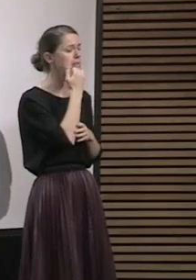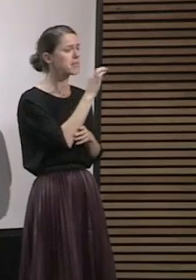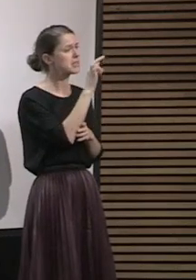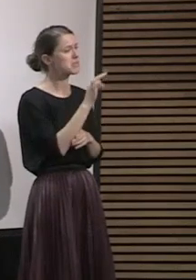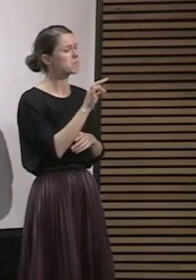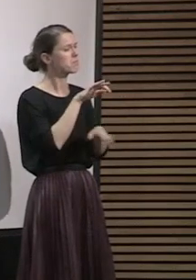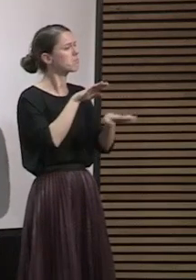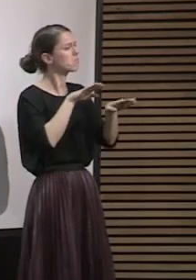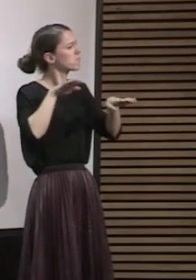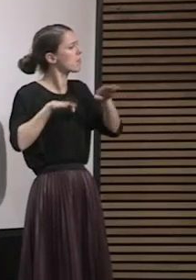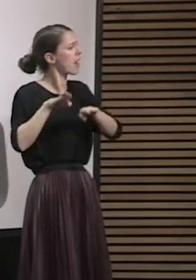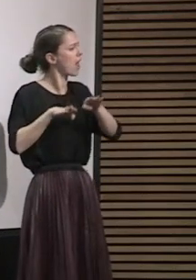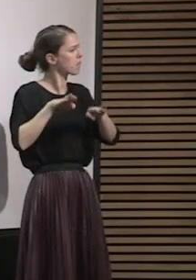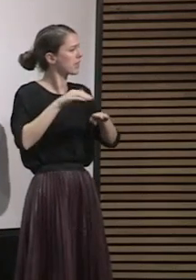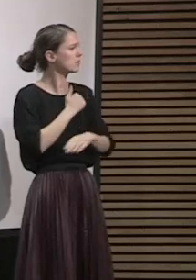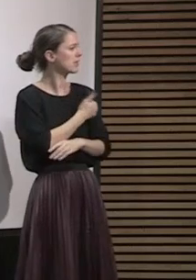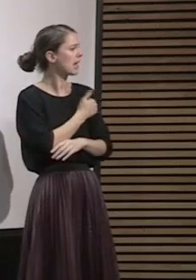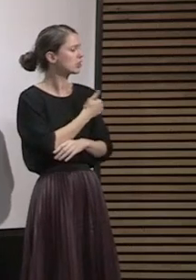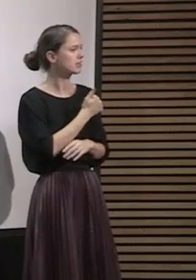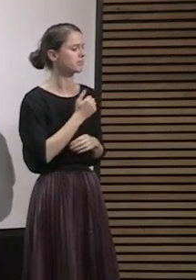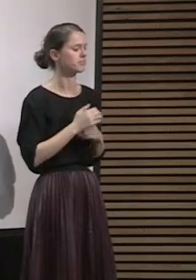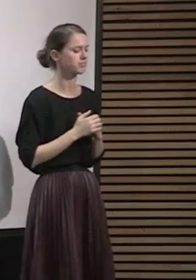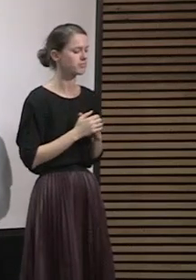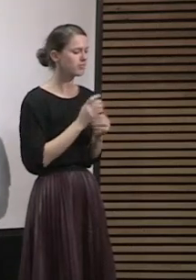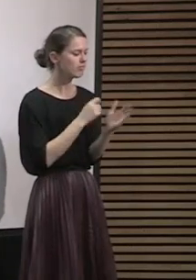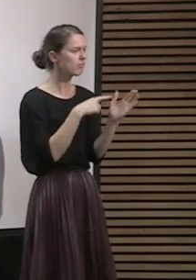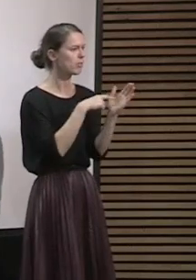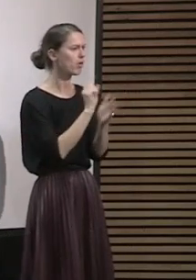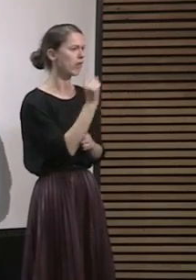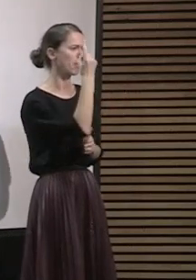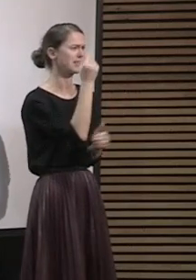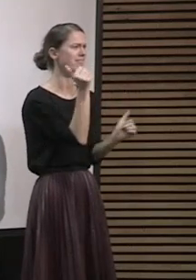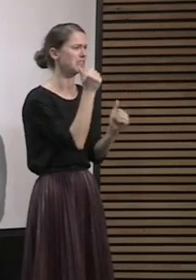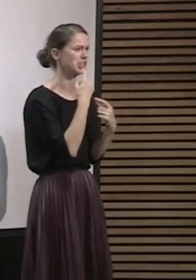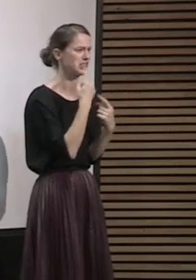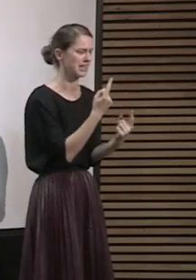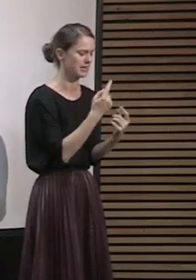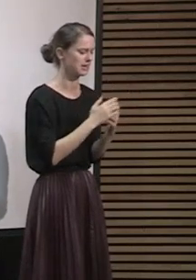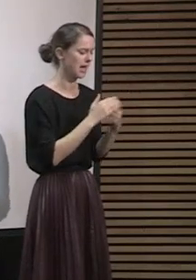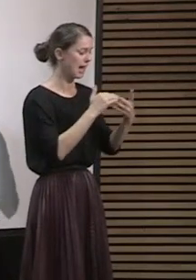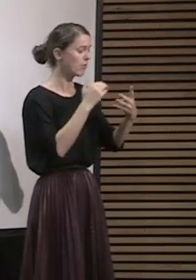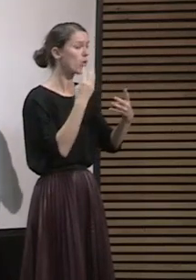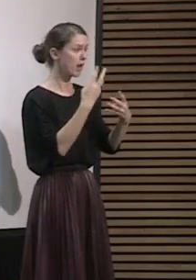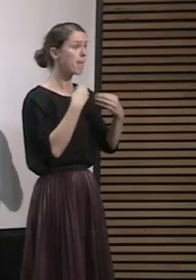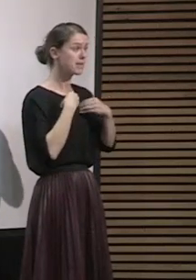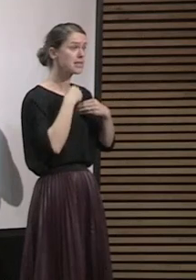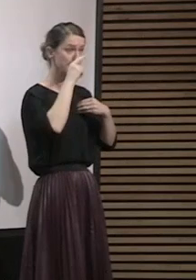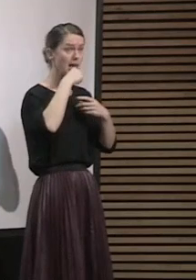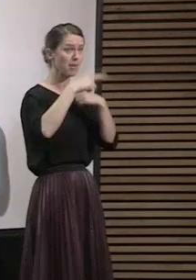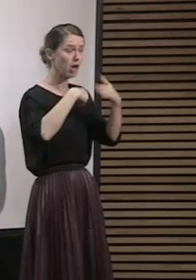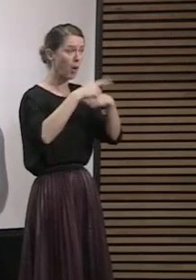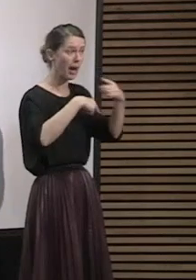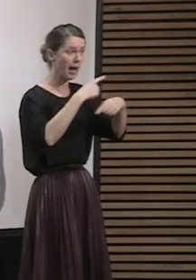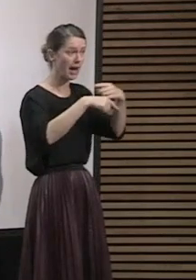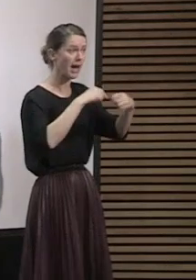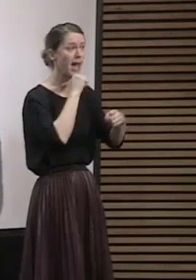changed particularly. We do have to remember, and it is very important, the Prime Minister made this point as well, that under level 3 businesses can operate as long as